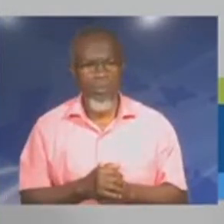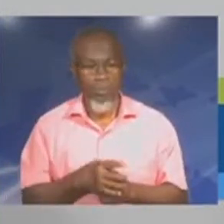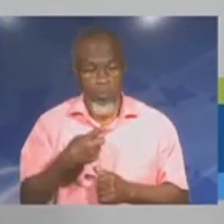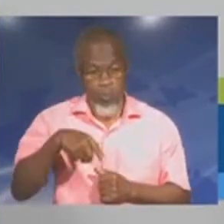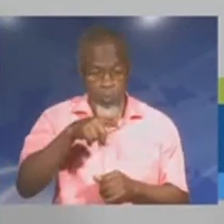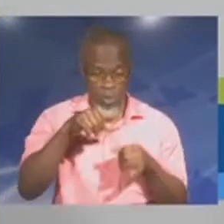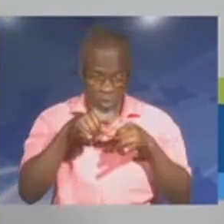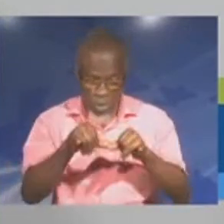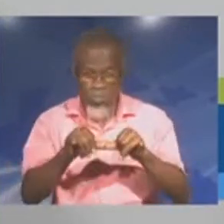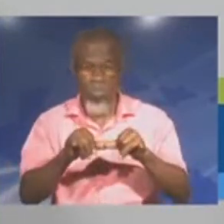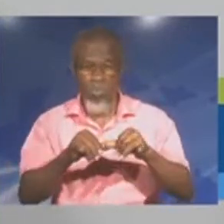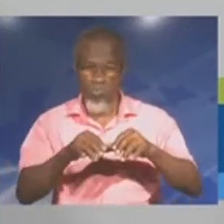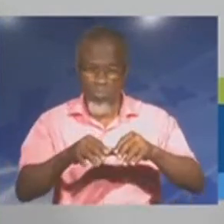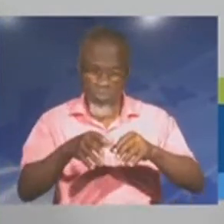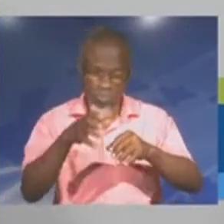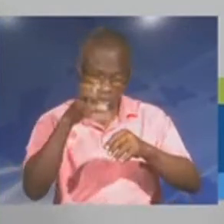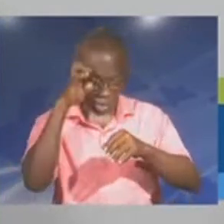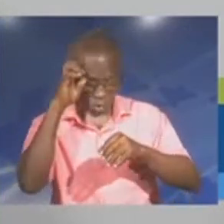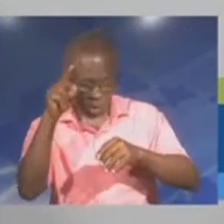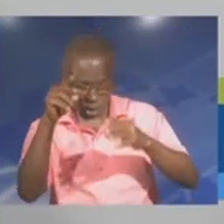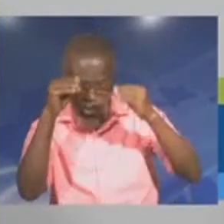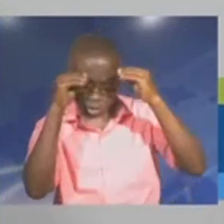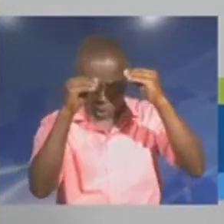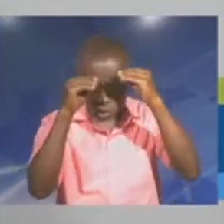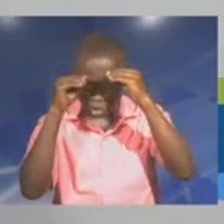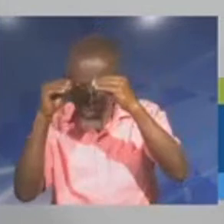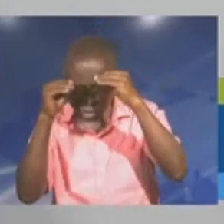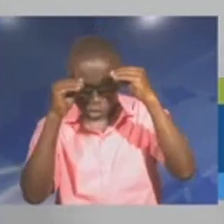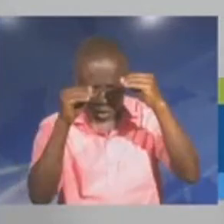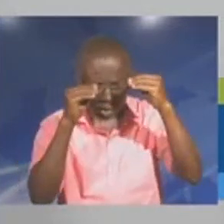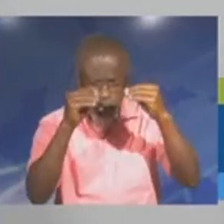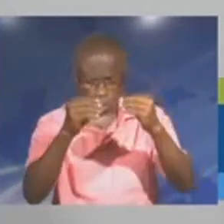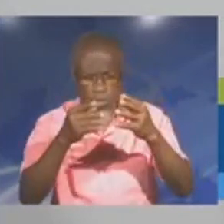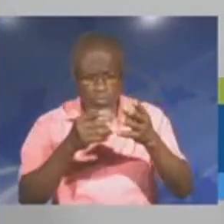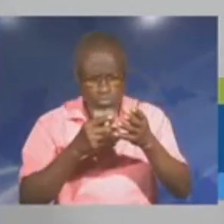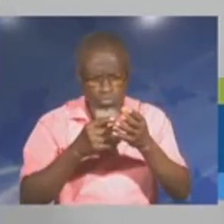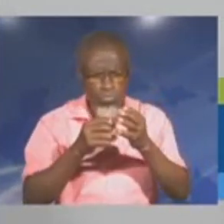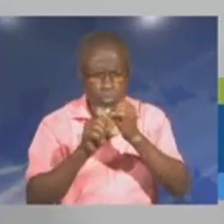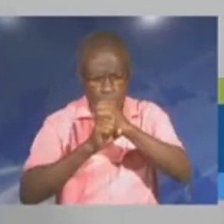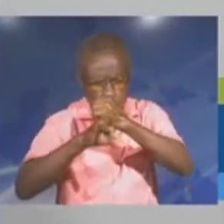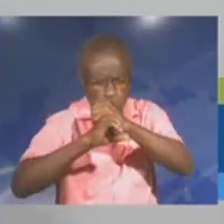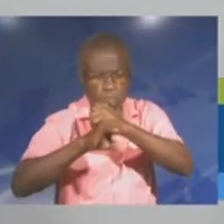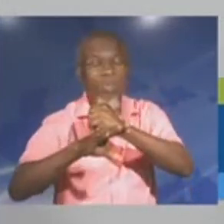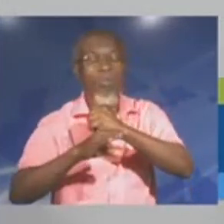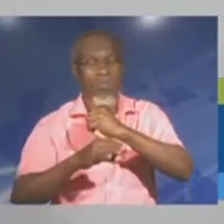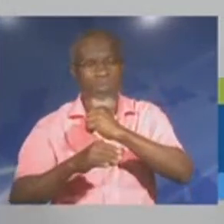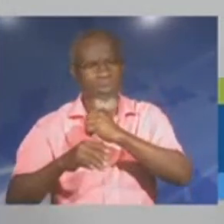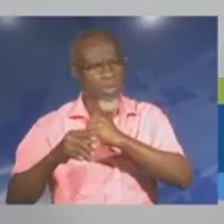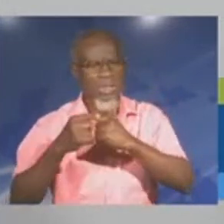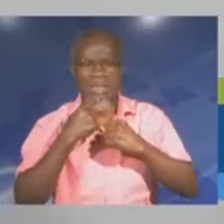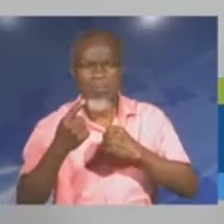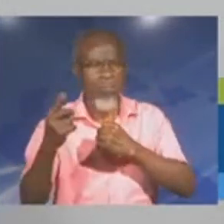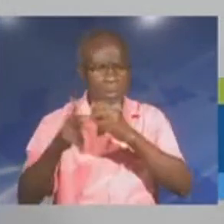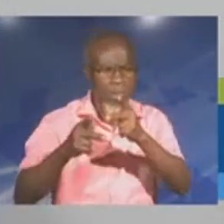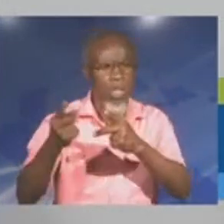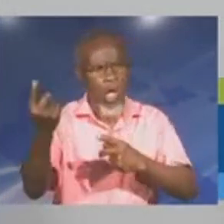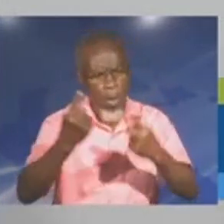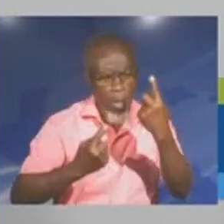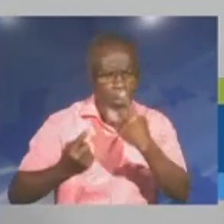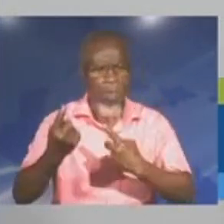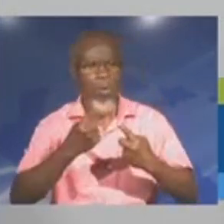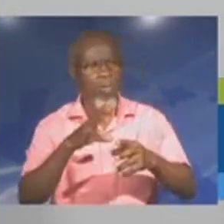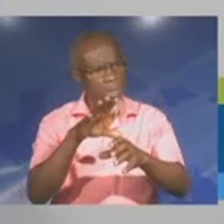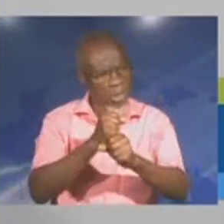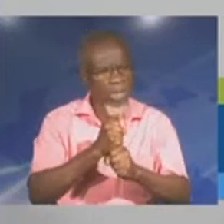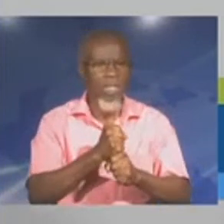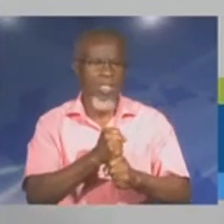education through the RHAs, asking people to get vaccinated. Unfortunately, as you know,